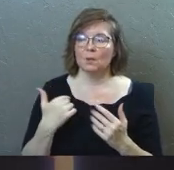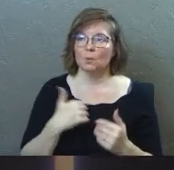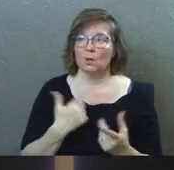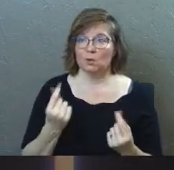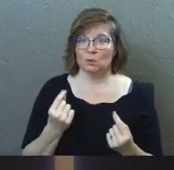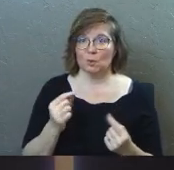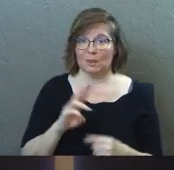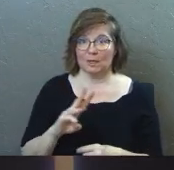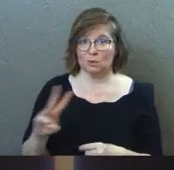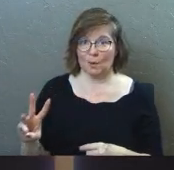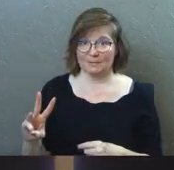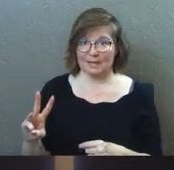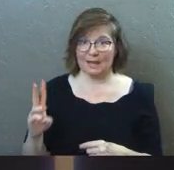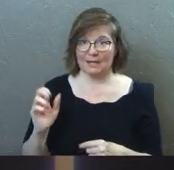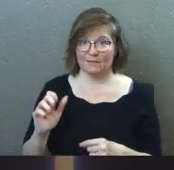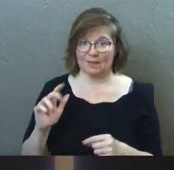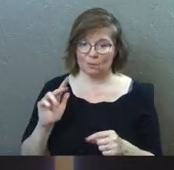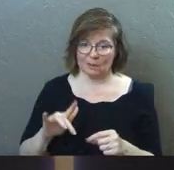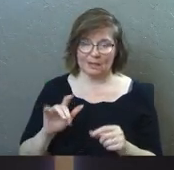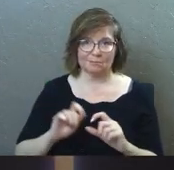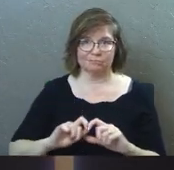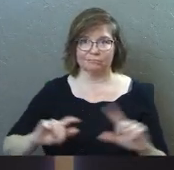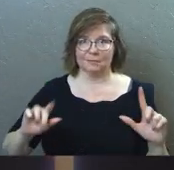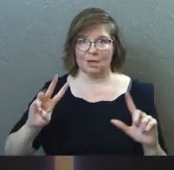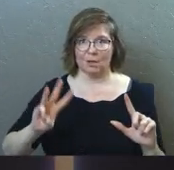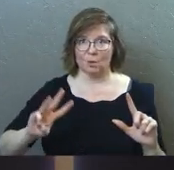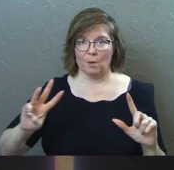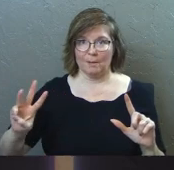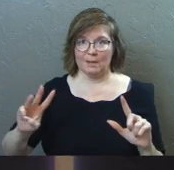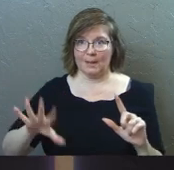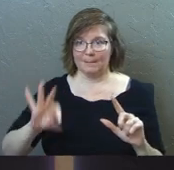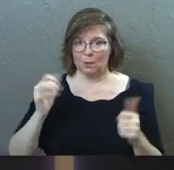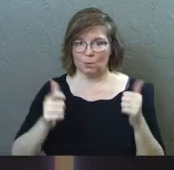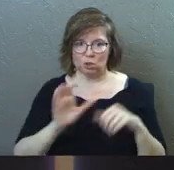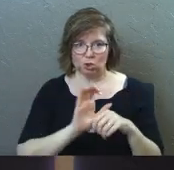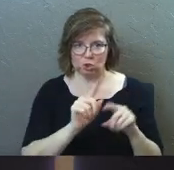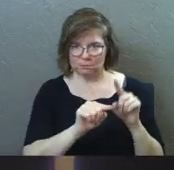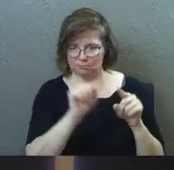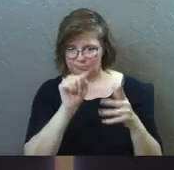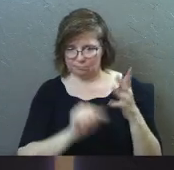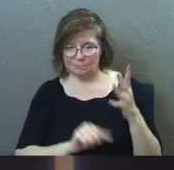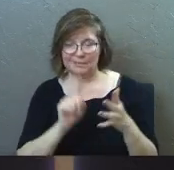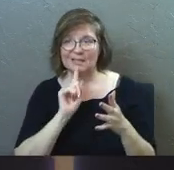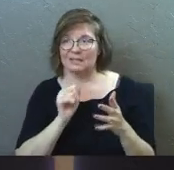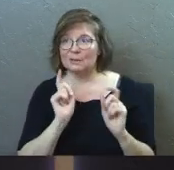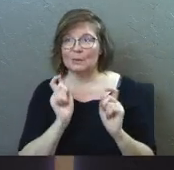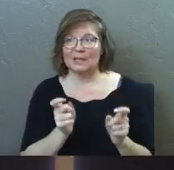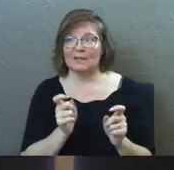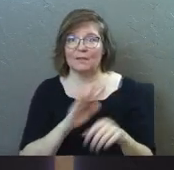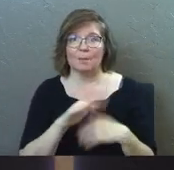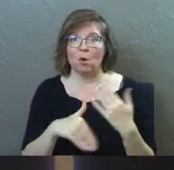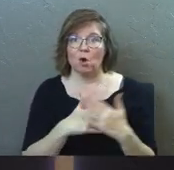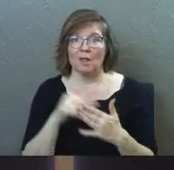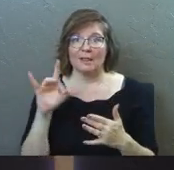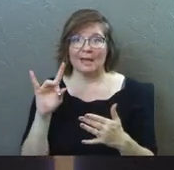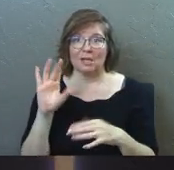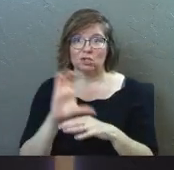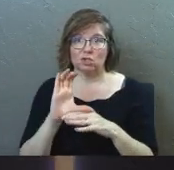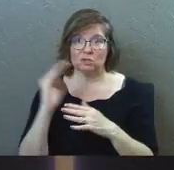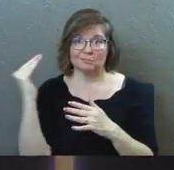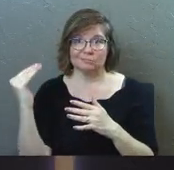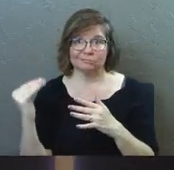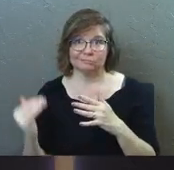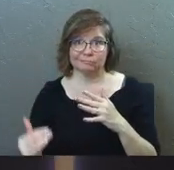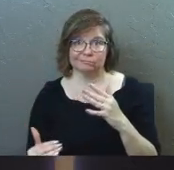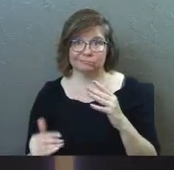We're going to do this website, and everybody's going to go to this website, and they're going to choose which church they want to go to, because it's just going to give them all 8 churches